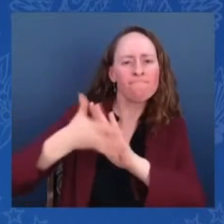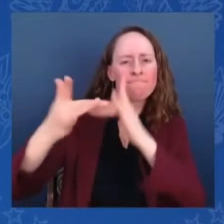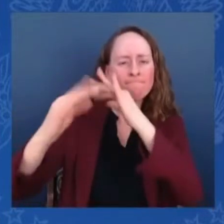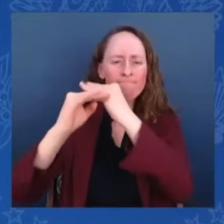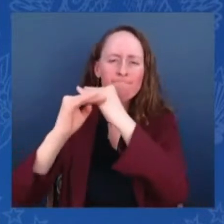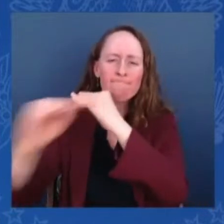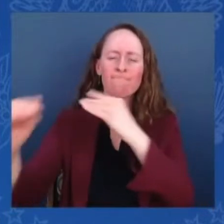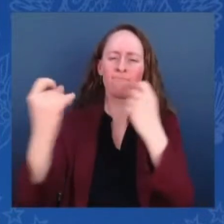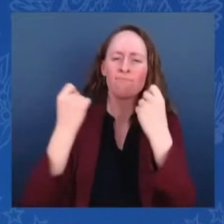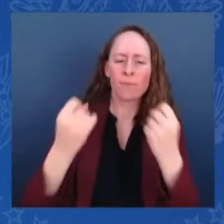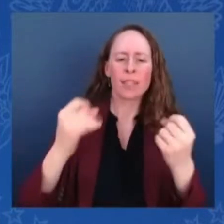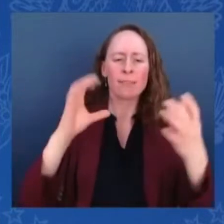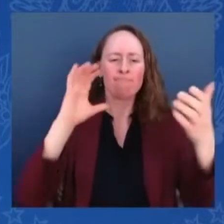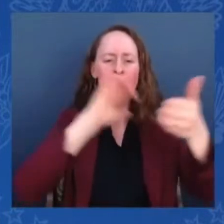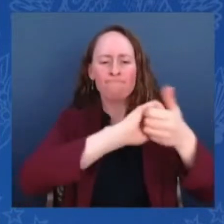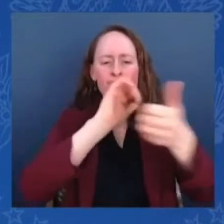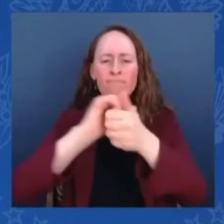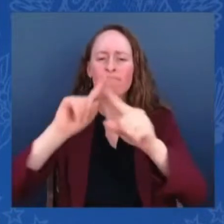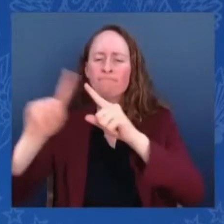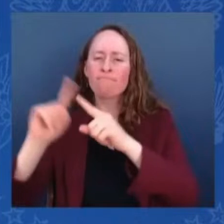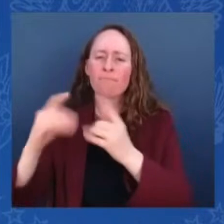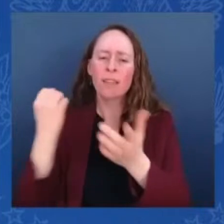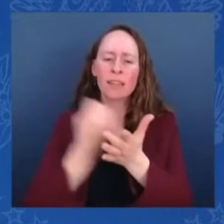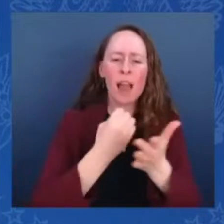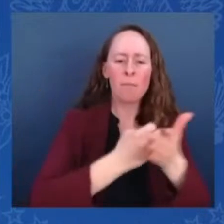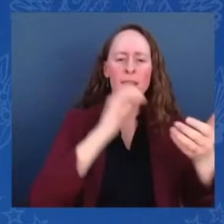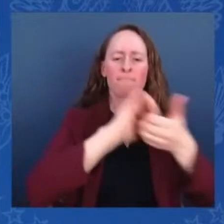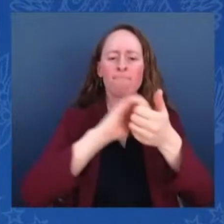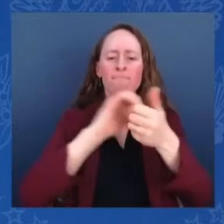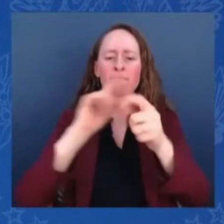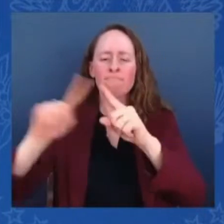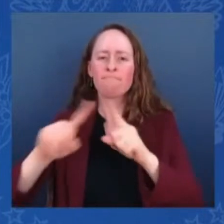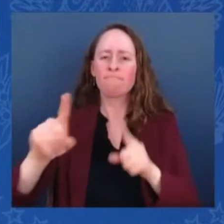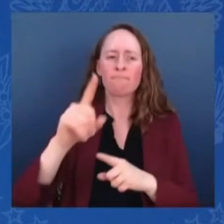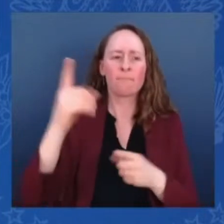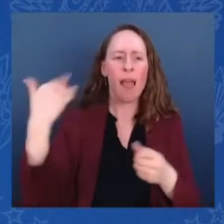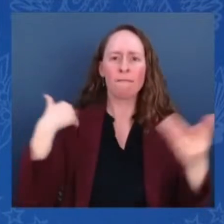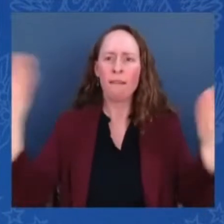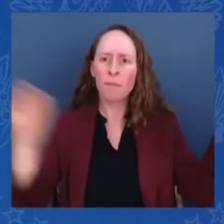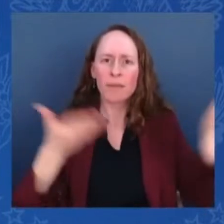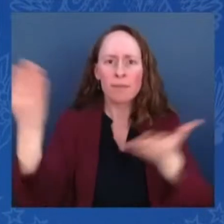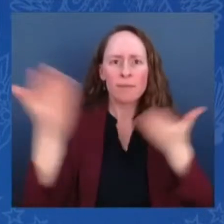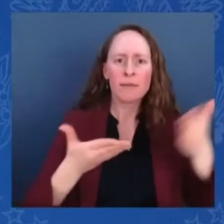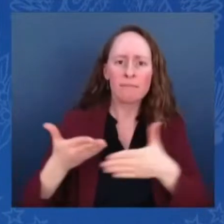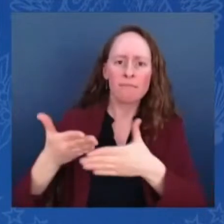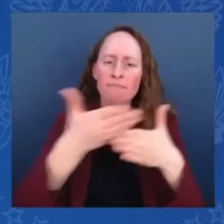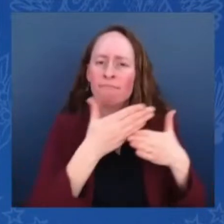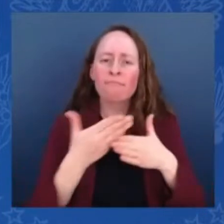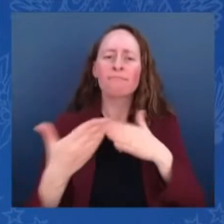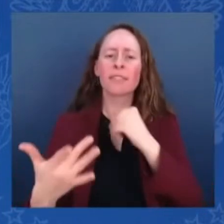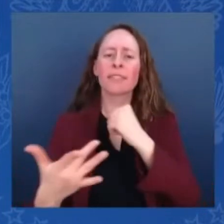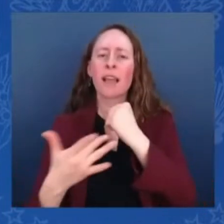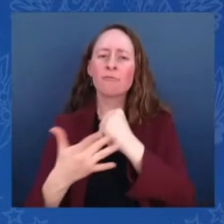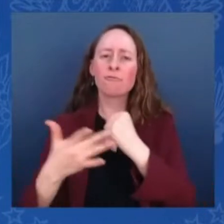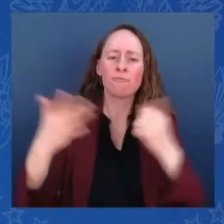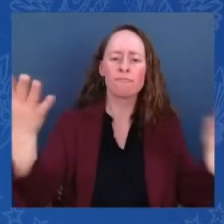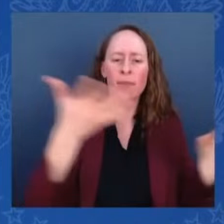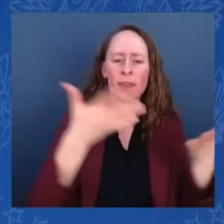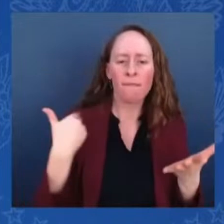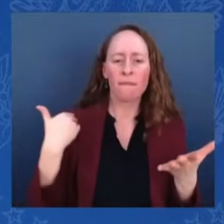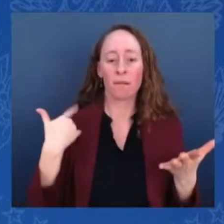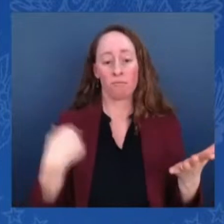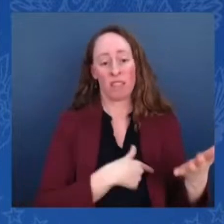chains, technology, and so much more. In the Red Sea, we brought together more than 20 countries